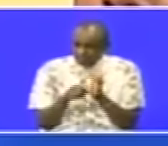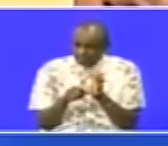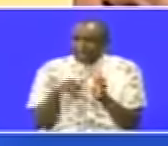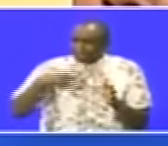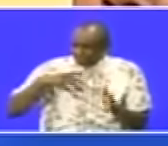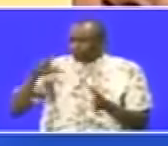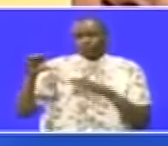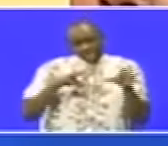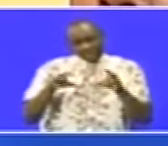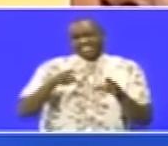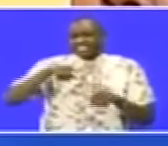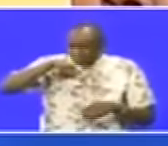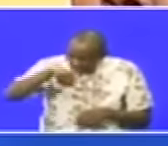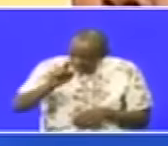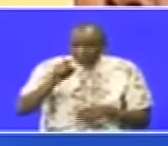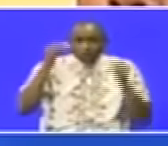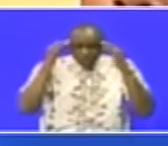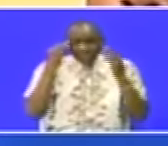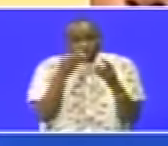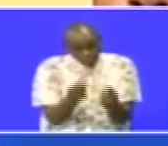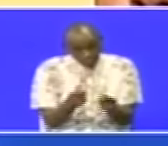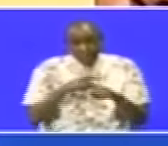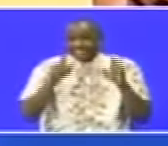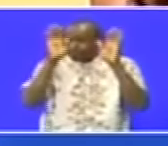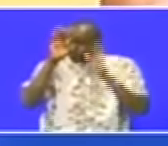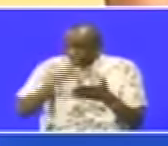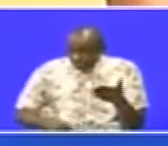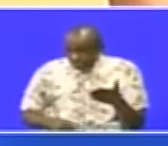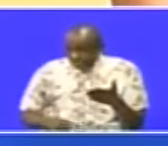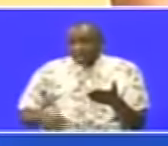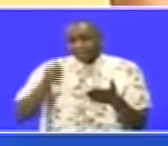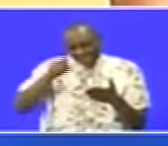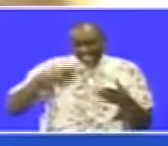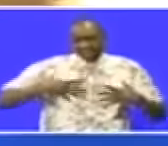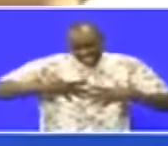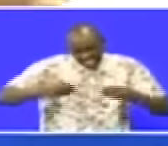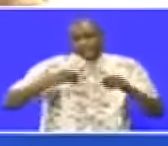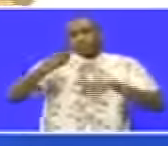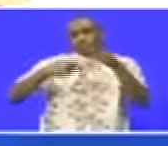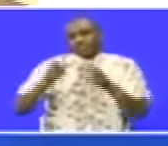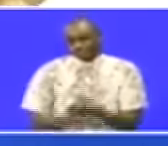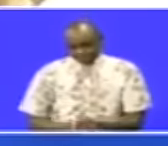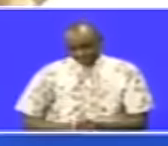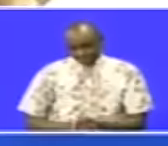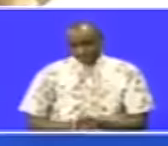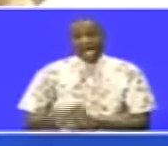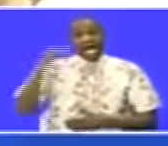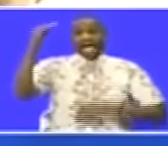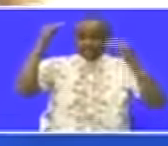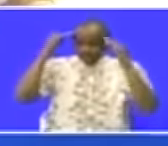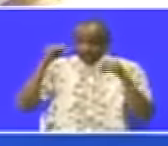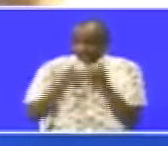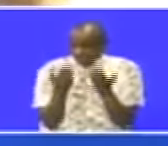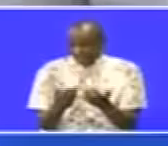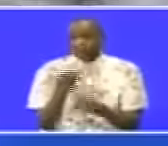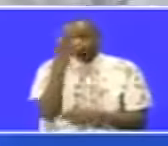survivors to have not only the reparations in court, but more importantly, they must go through a healing process. The case at the High Court will resume on the 14th